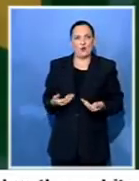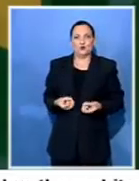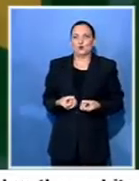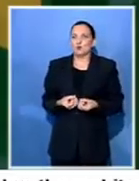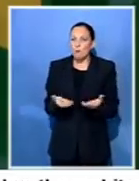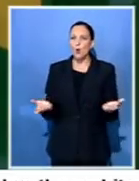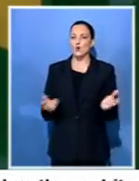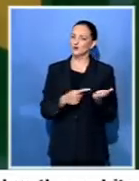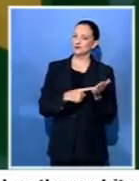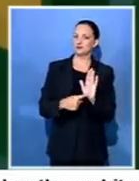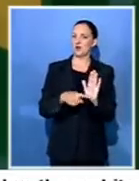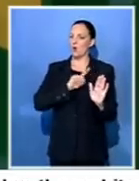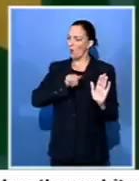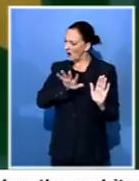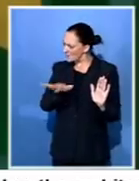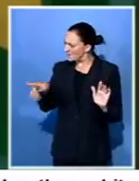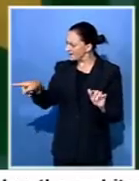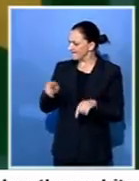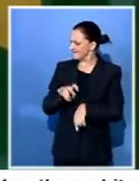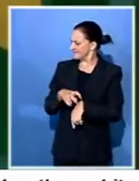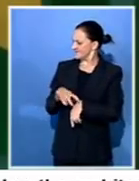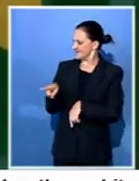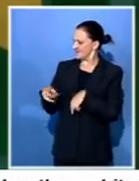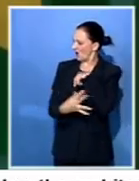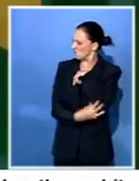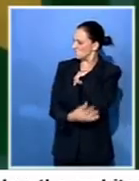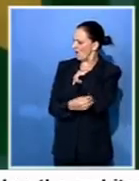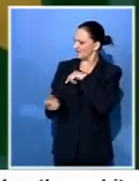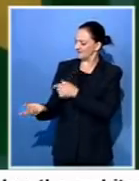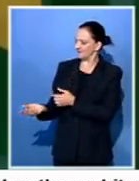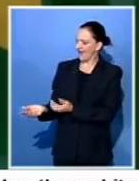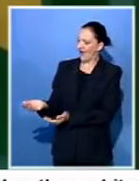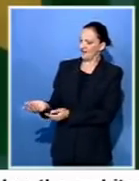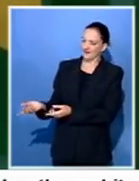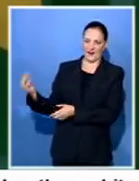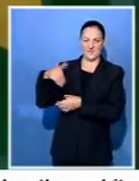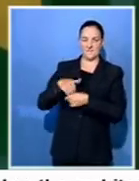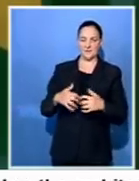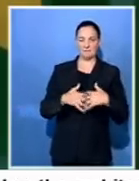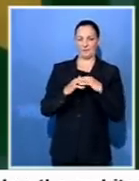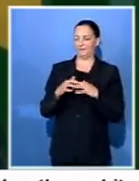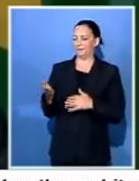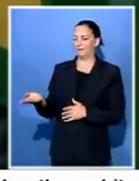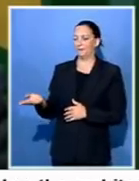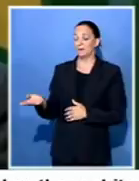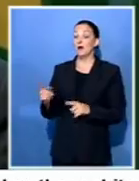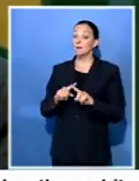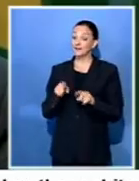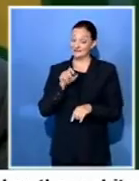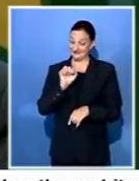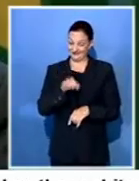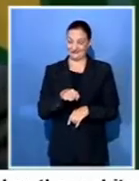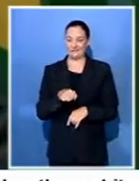disposal to lift our people out of the agony of poverty. He did indeed travel